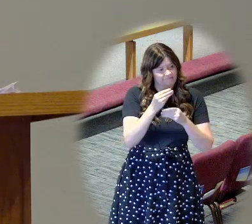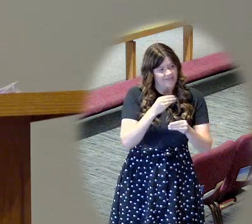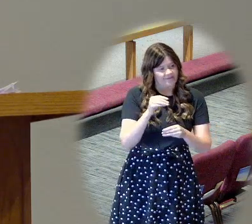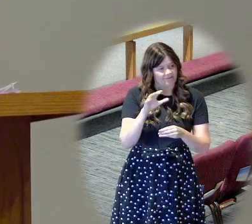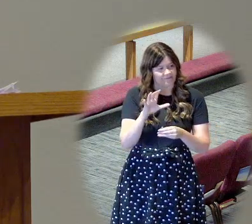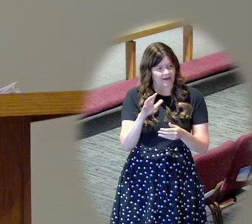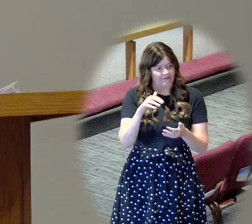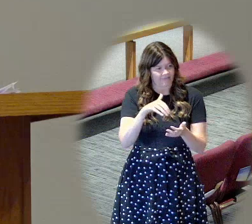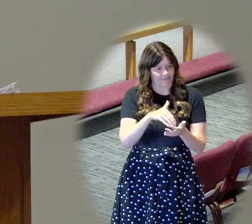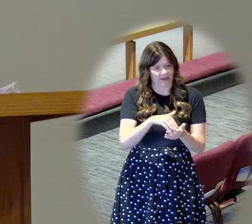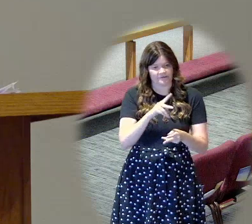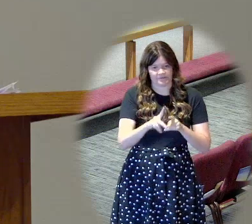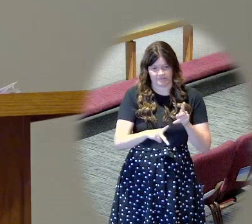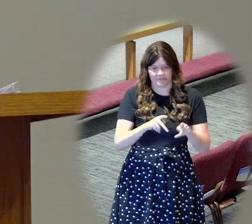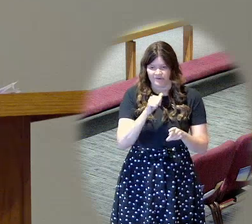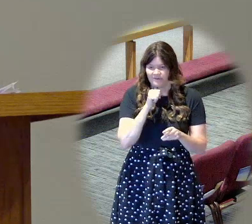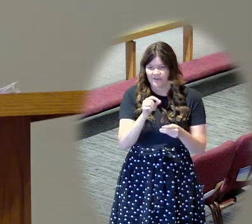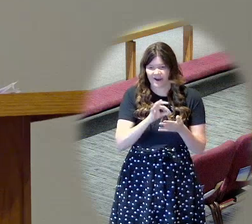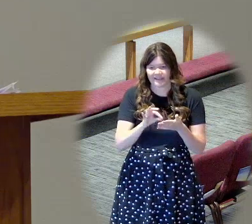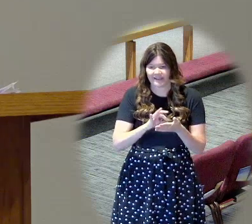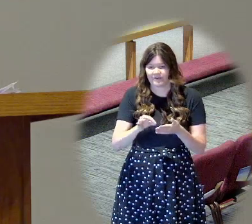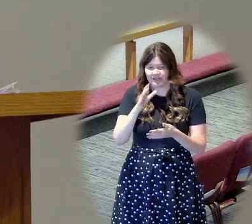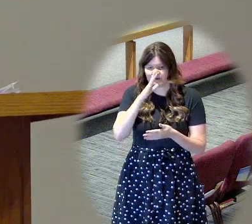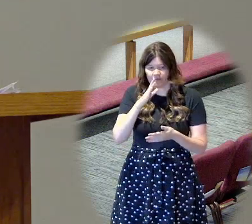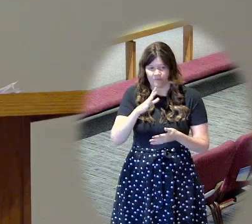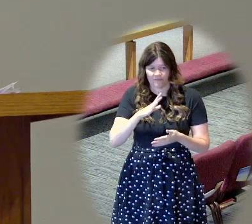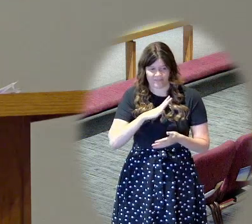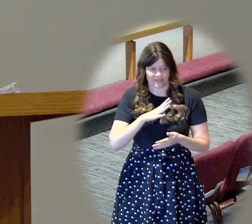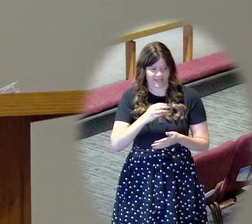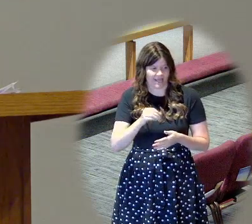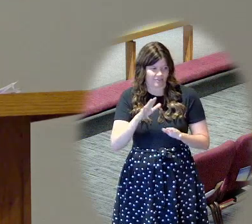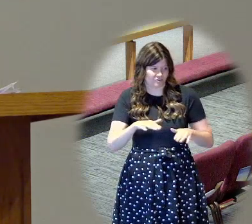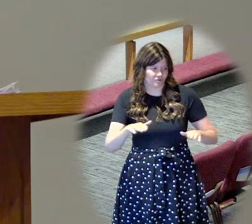and children. So it was more than that, right?